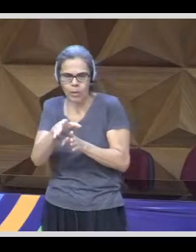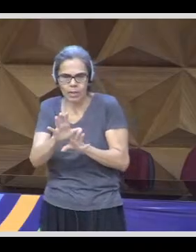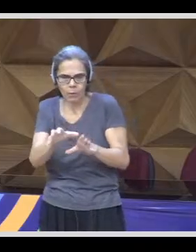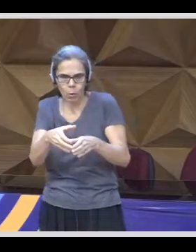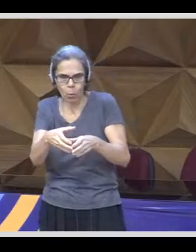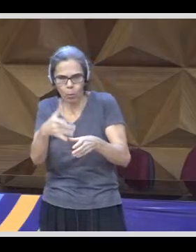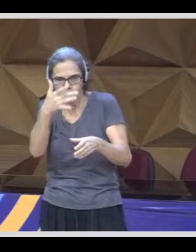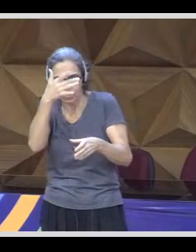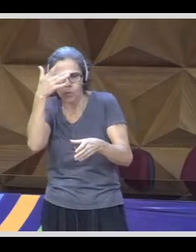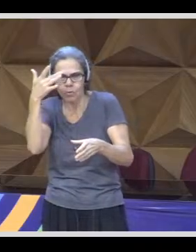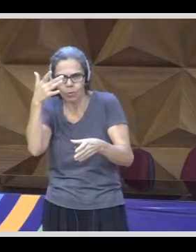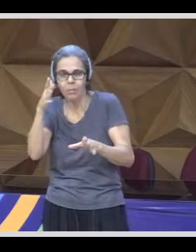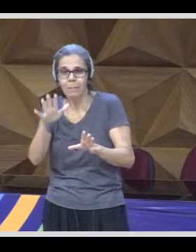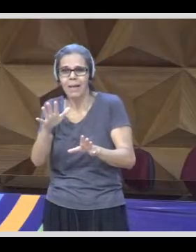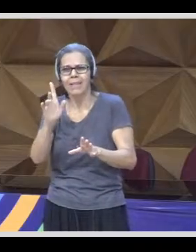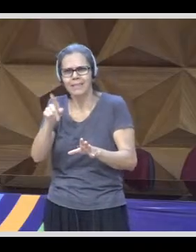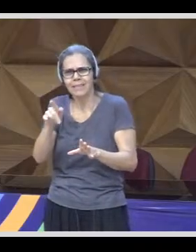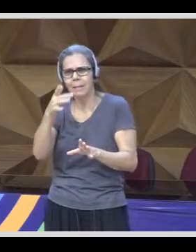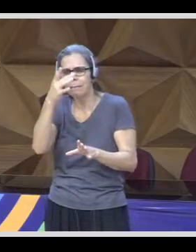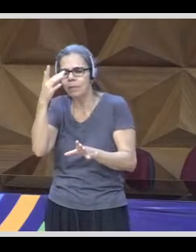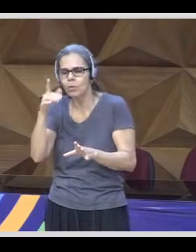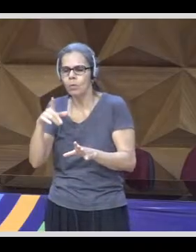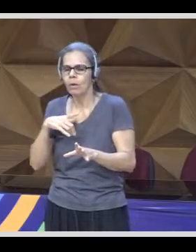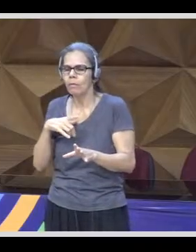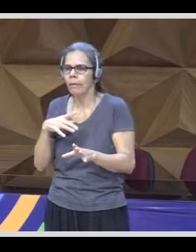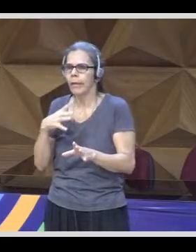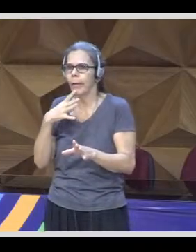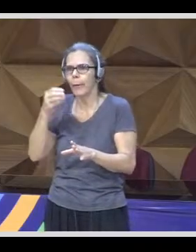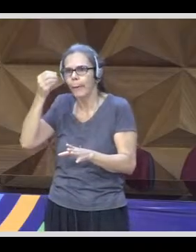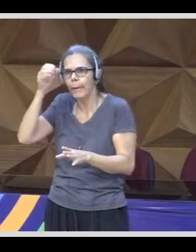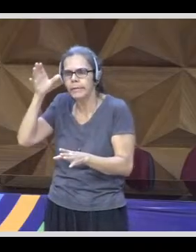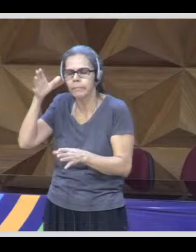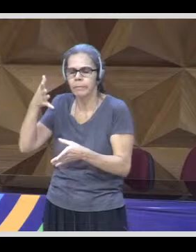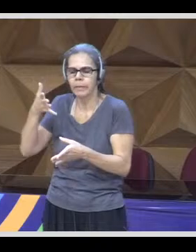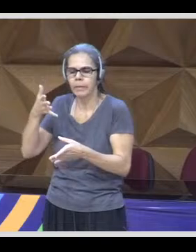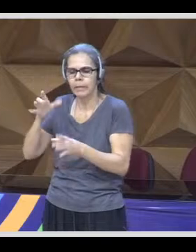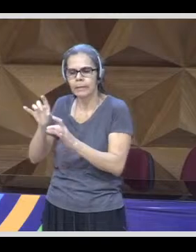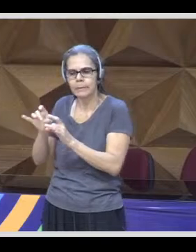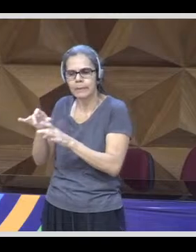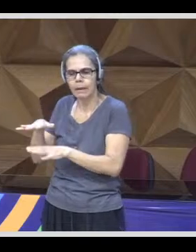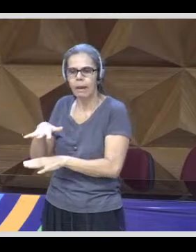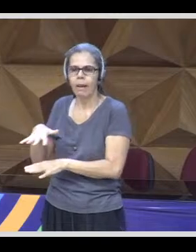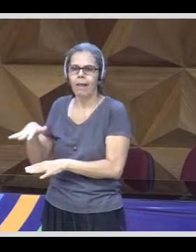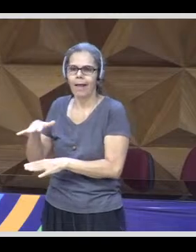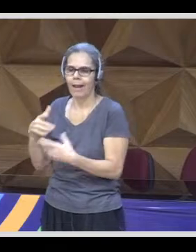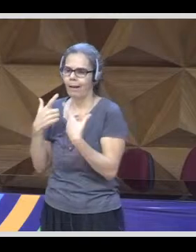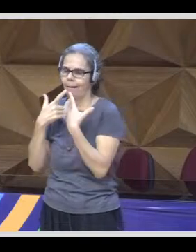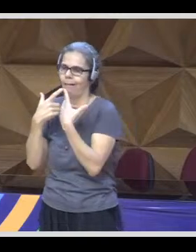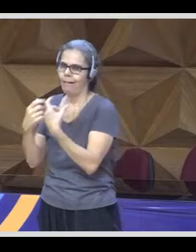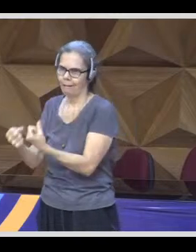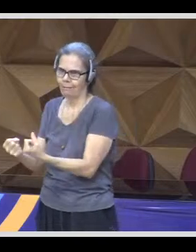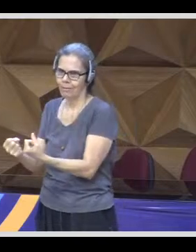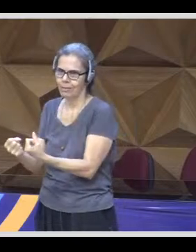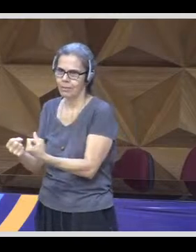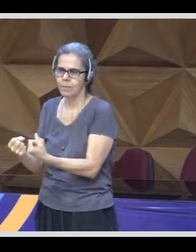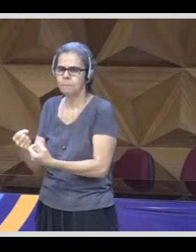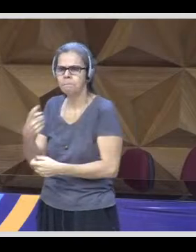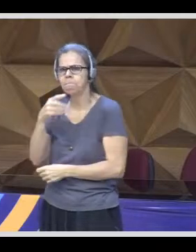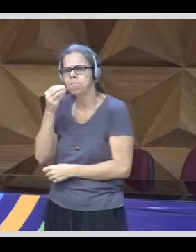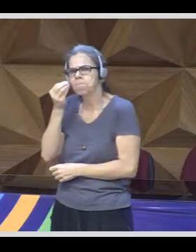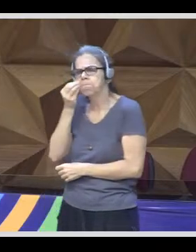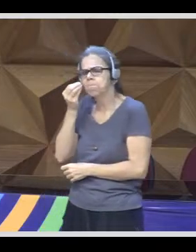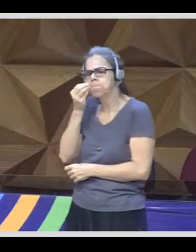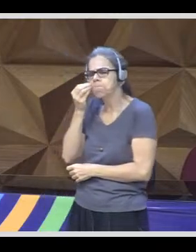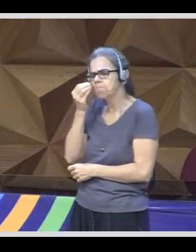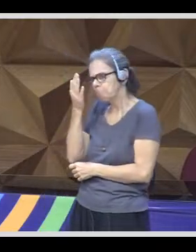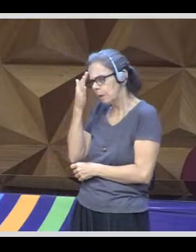These are, for instance, in linguistics, we enter and we looked at the message, who were these people? And they are actually like teachers who